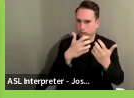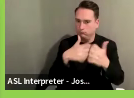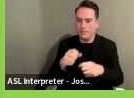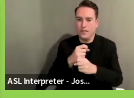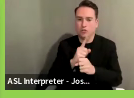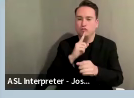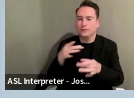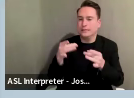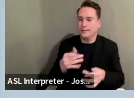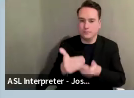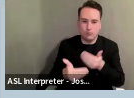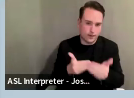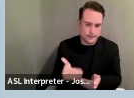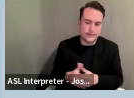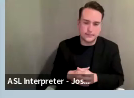seamless process.